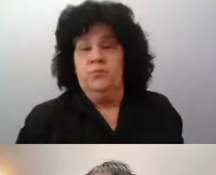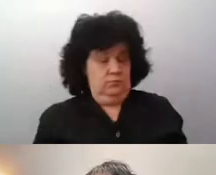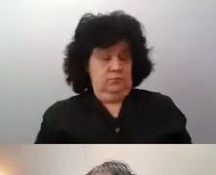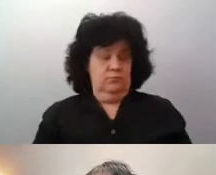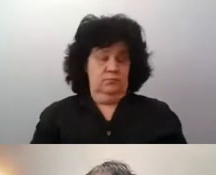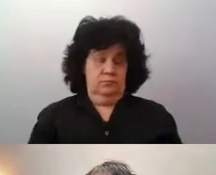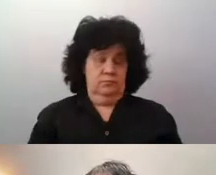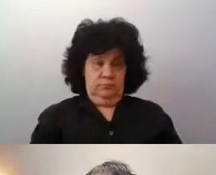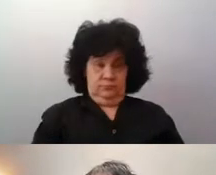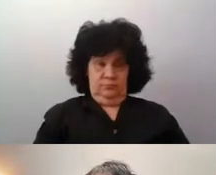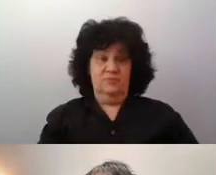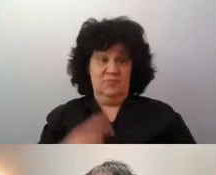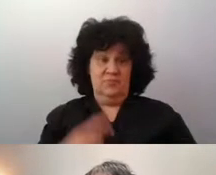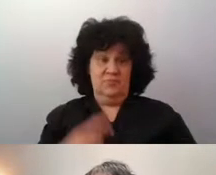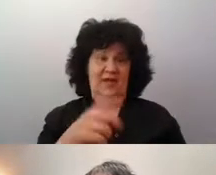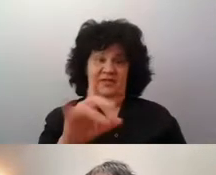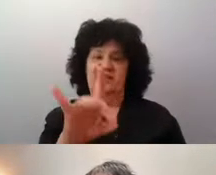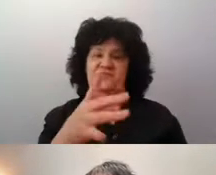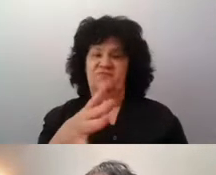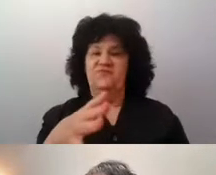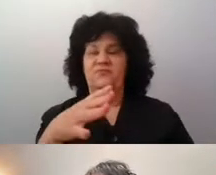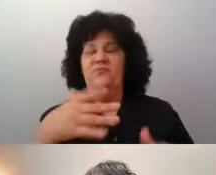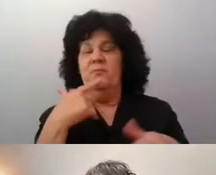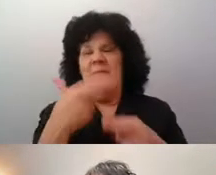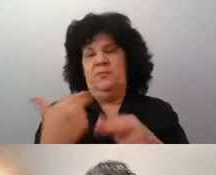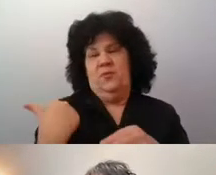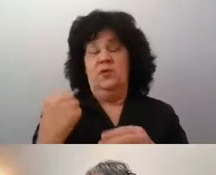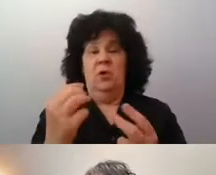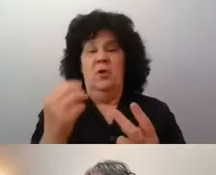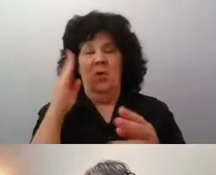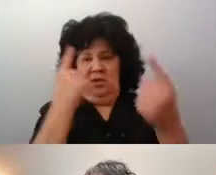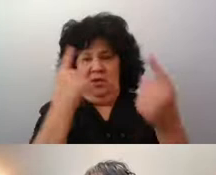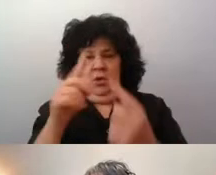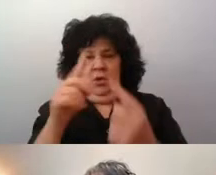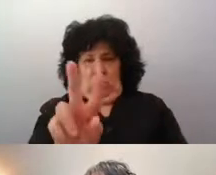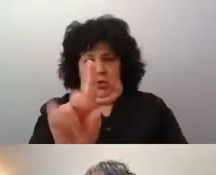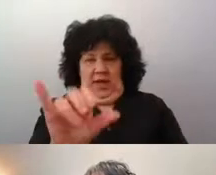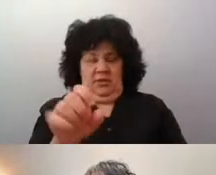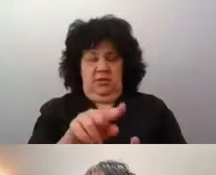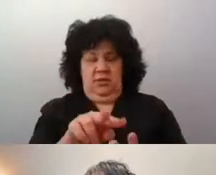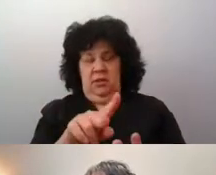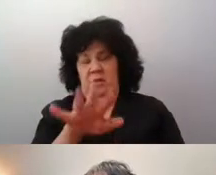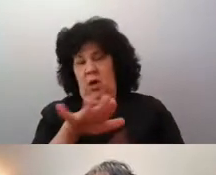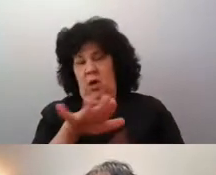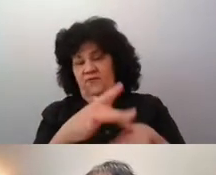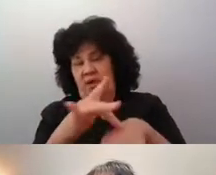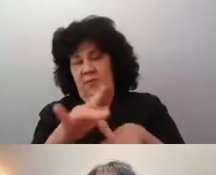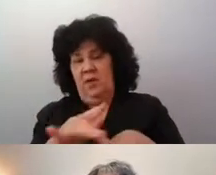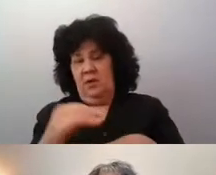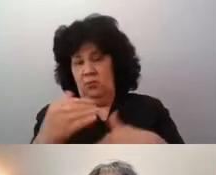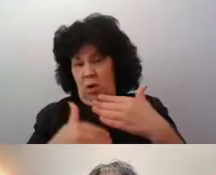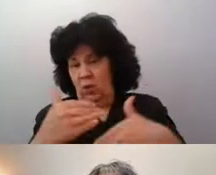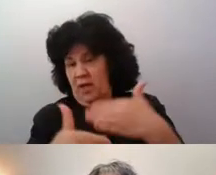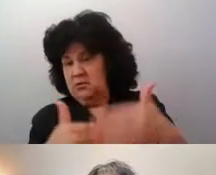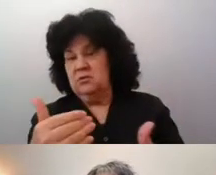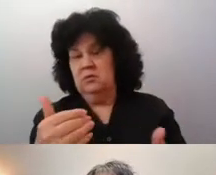Yes, you did. You did. Okay. So we're going to look at those 2 days, and it'll depend on availability, but also depend on progress in terms of